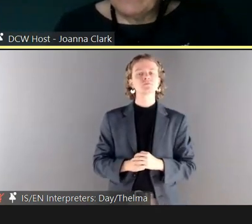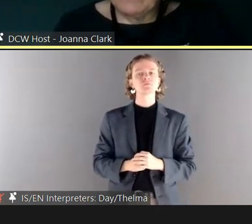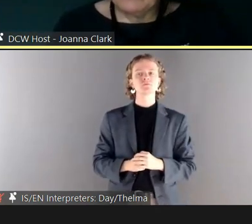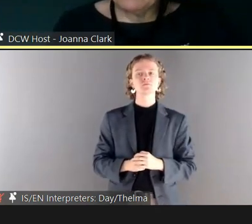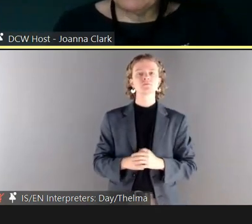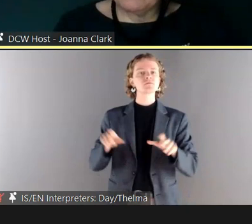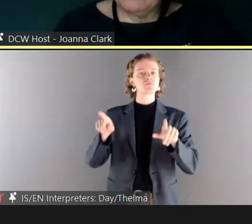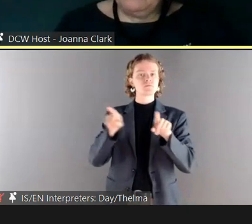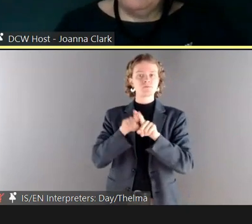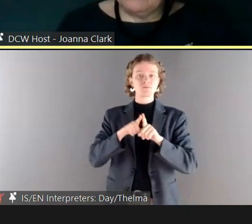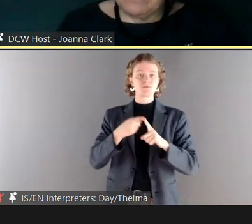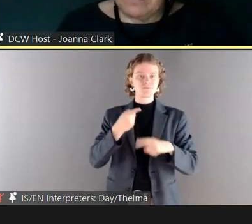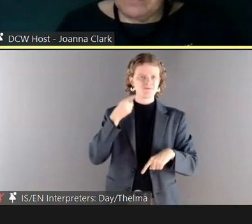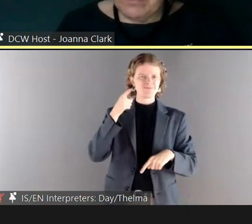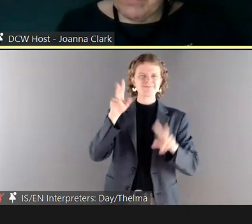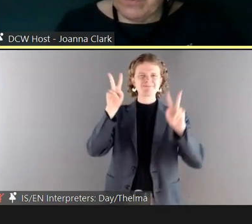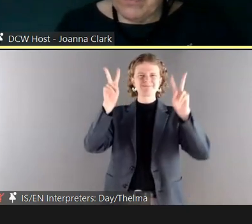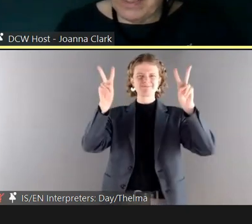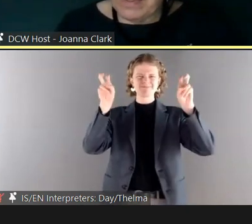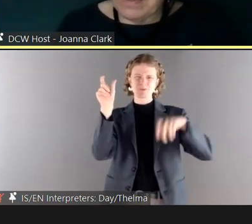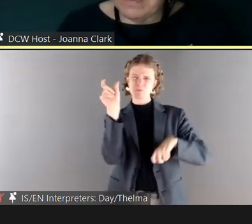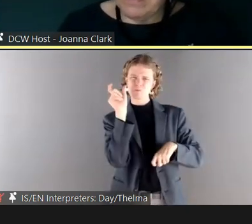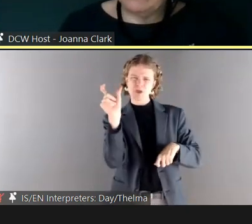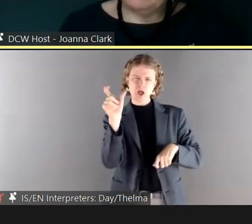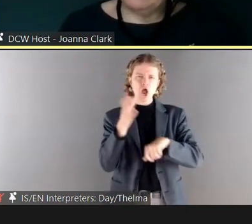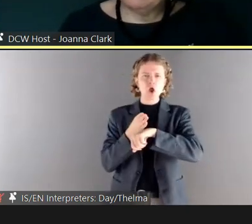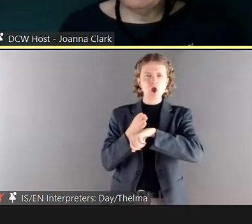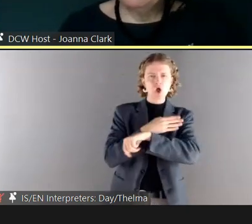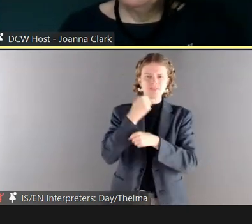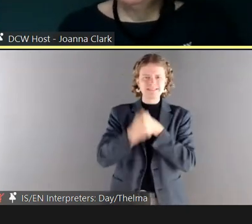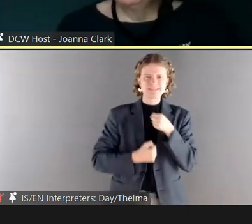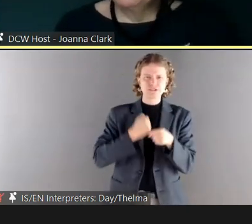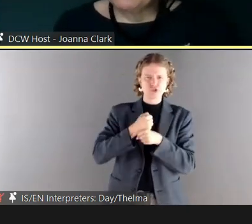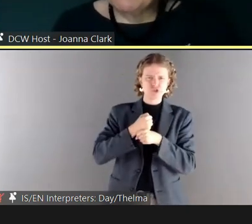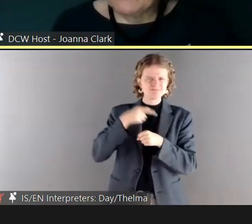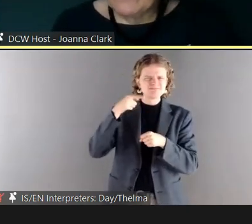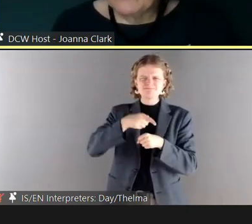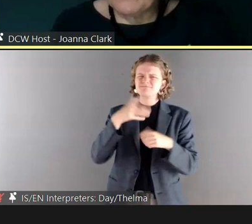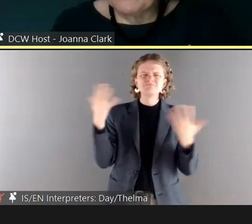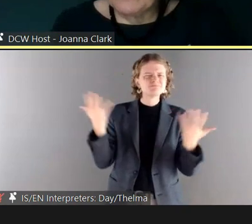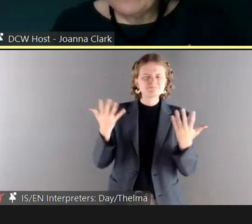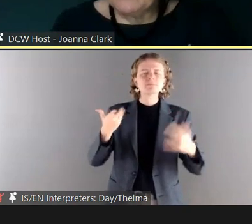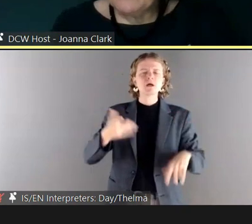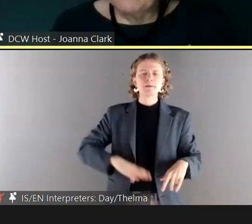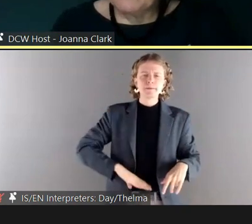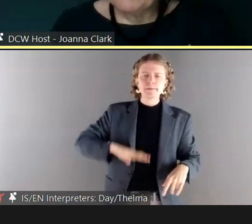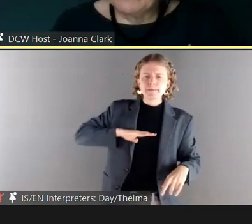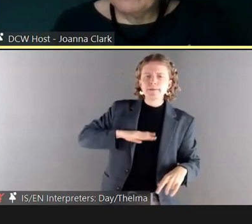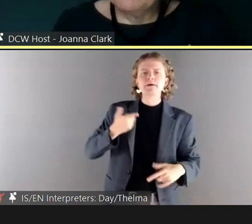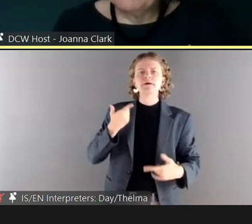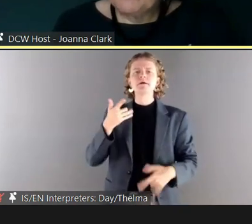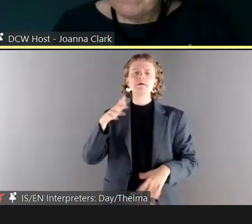early years. And I know in a lot of contexts, early years usually refers to children aged 0